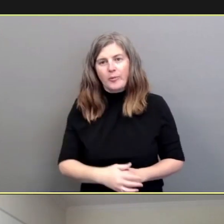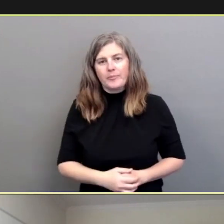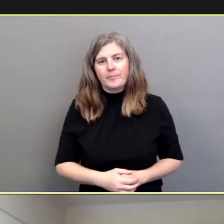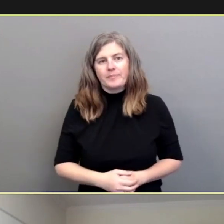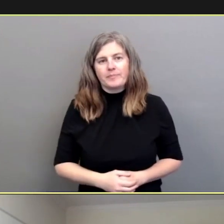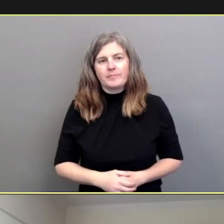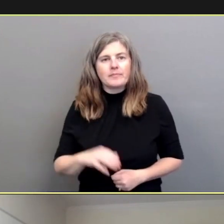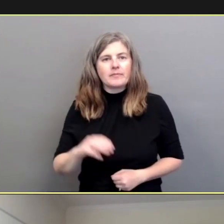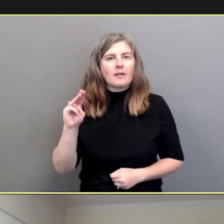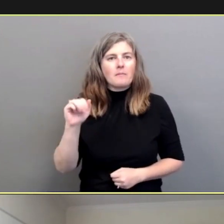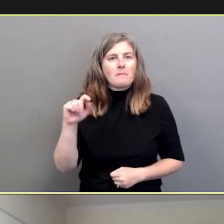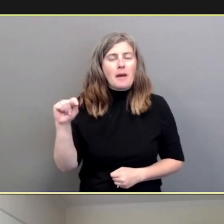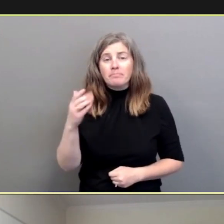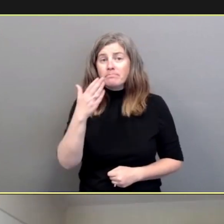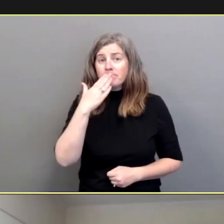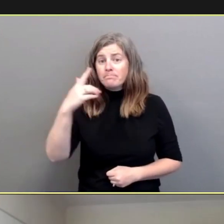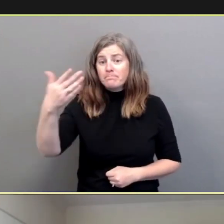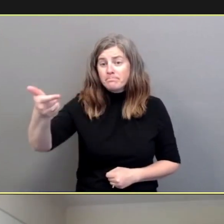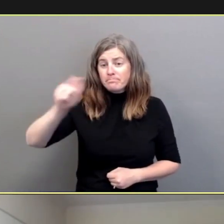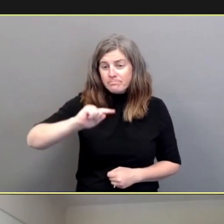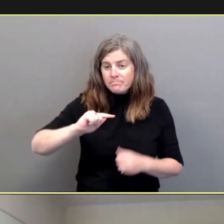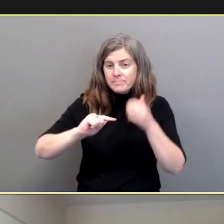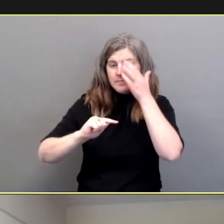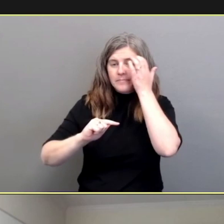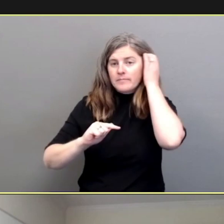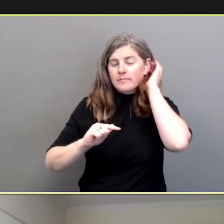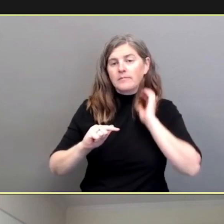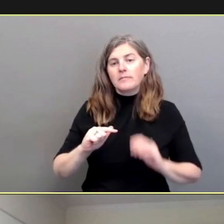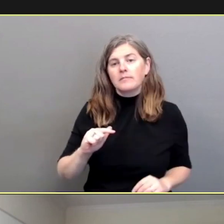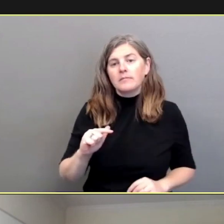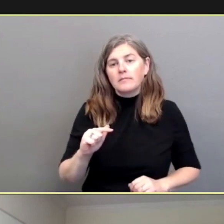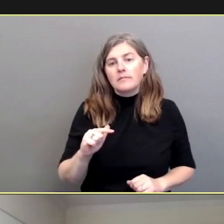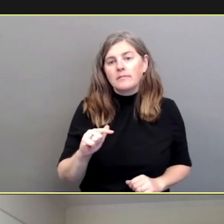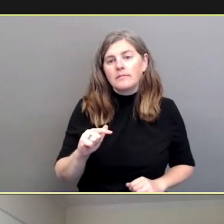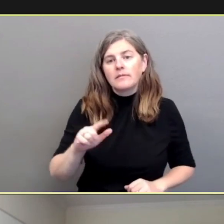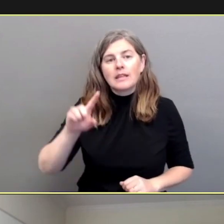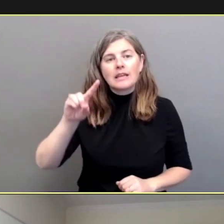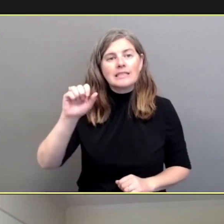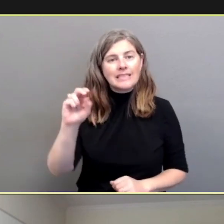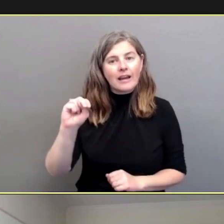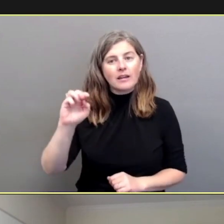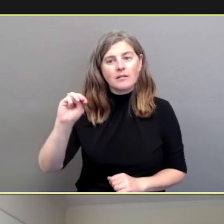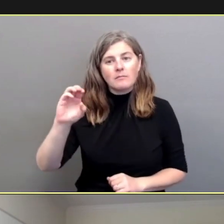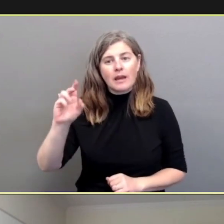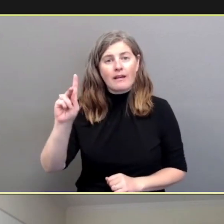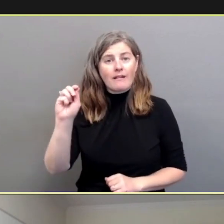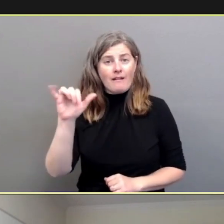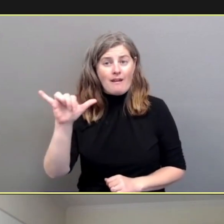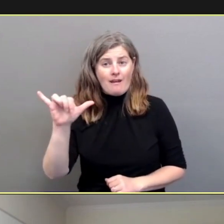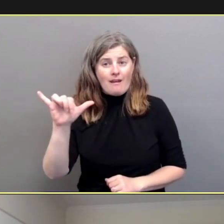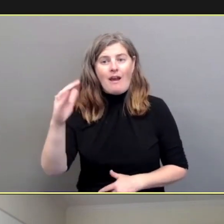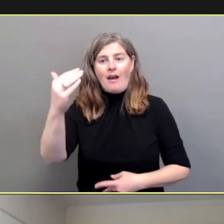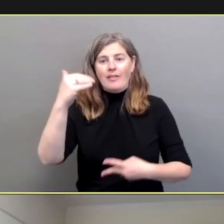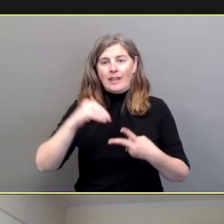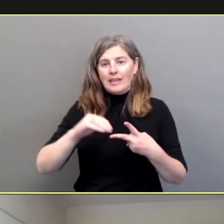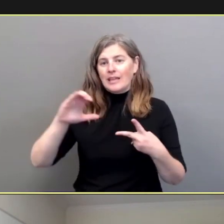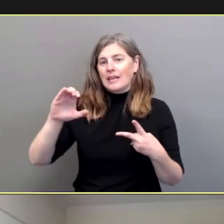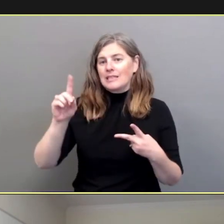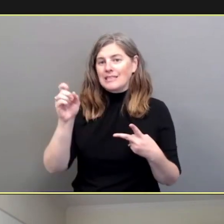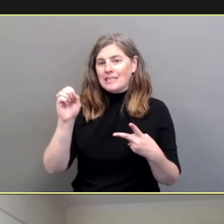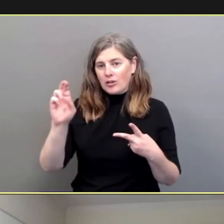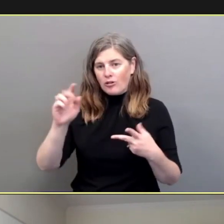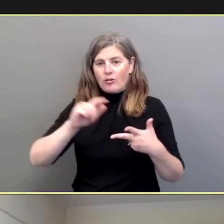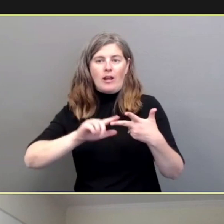Great. Okay, next we will turn to Dan McKay then Cedar Atanasio, then